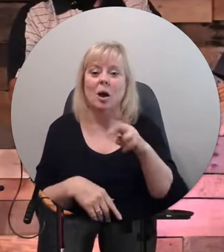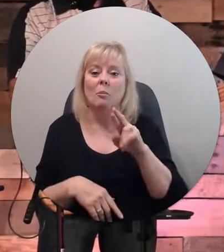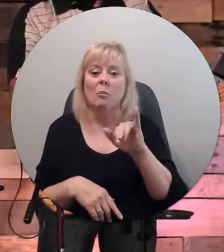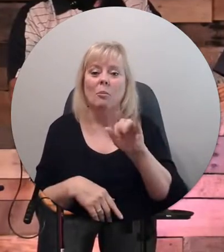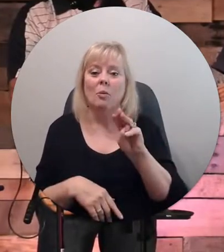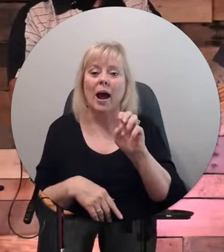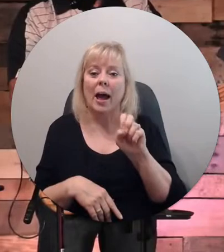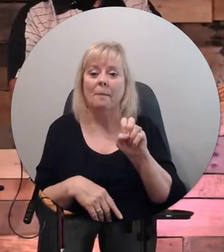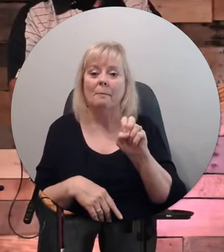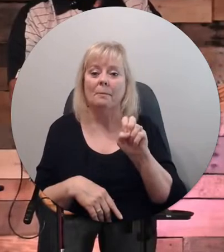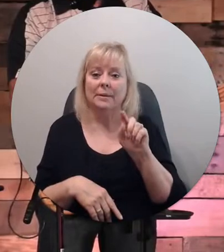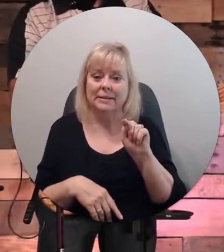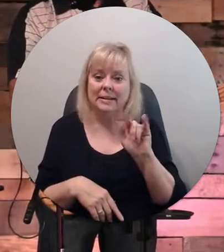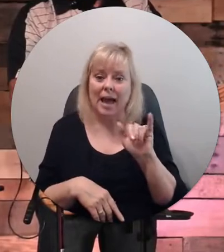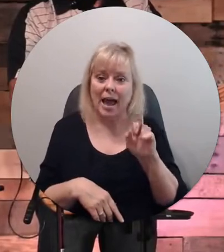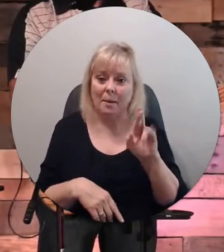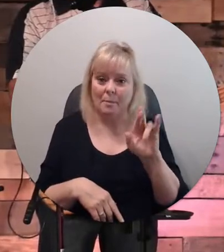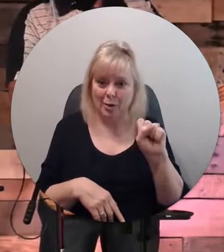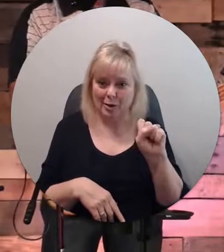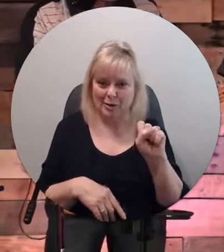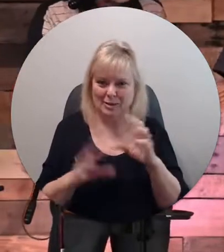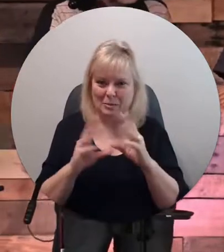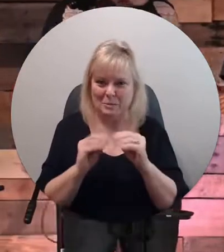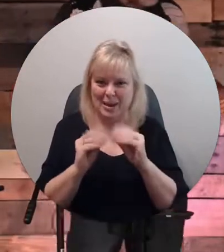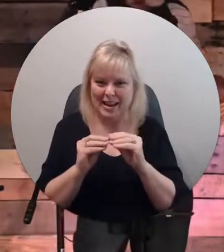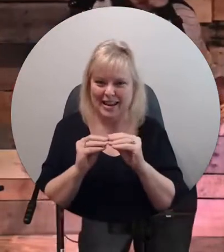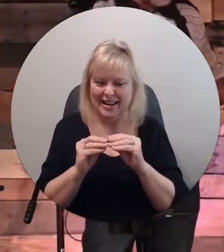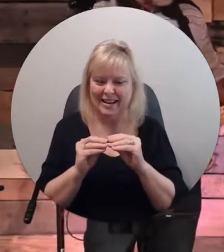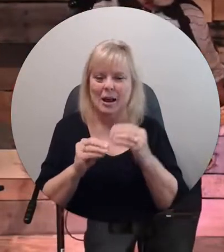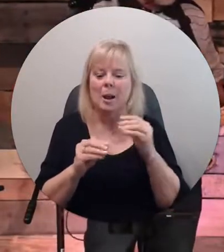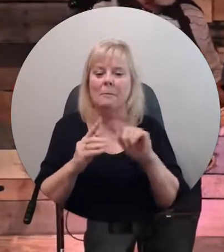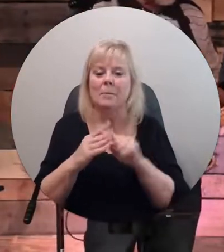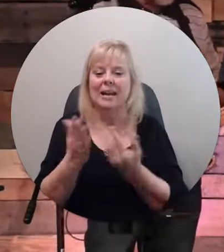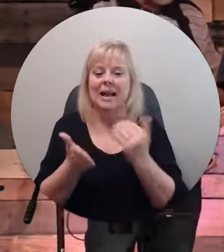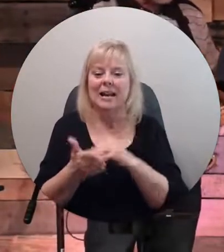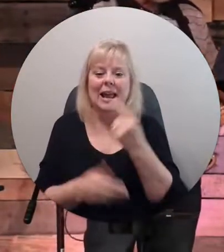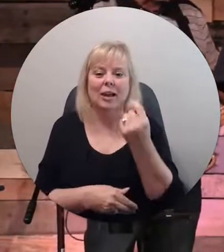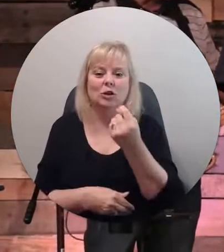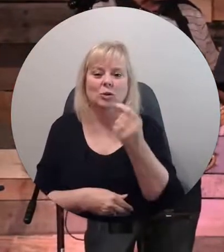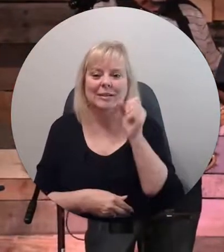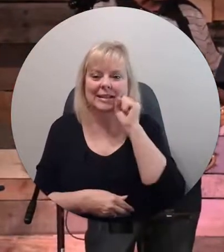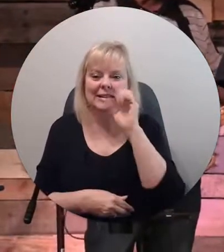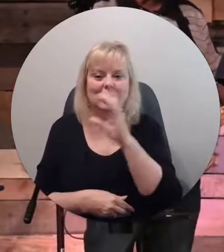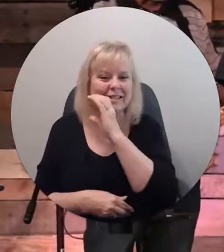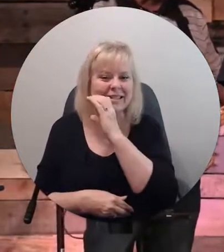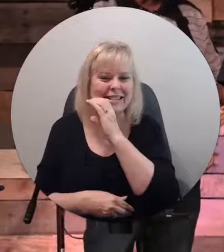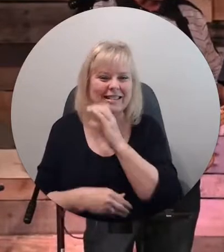at 10:30 in the lodge. So, yeah, you can clap for that.